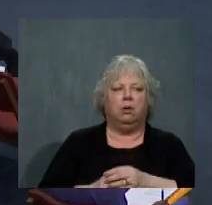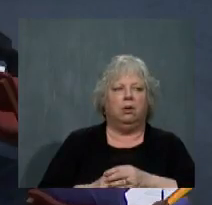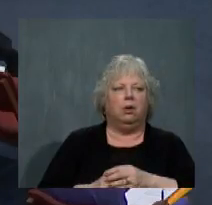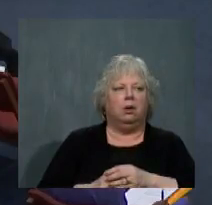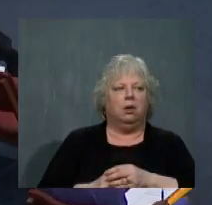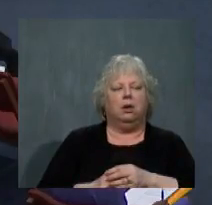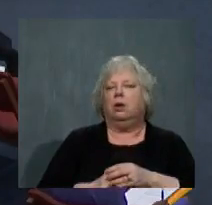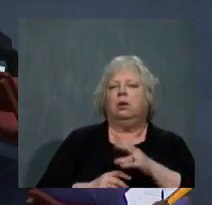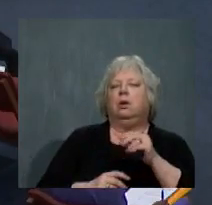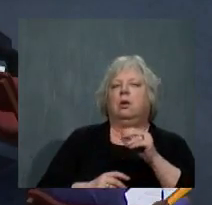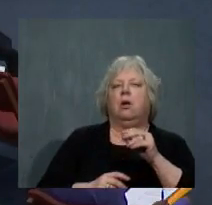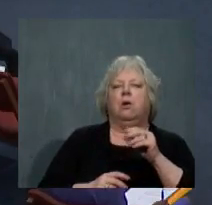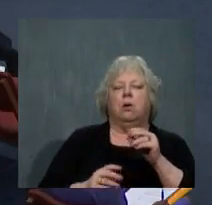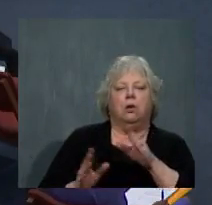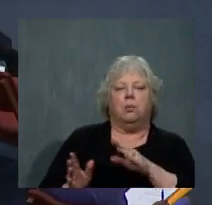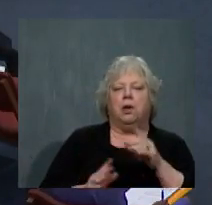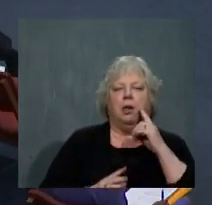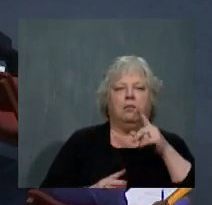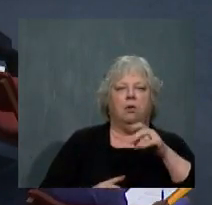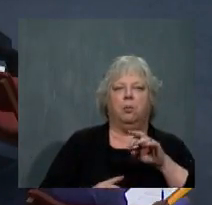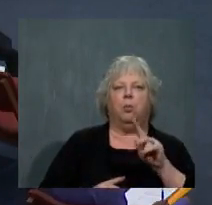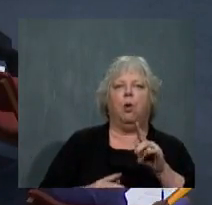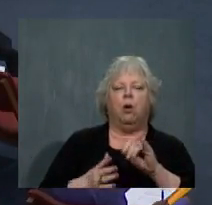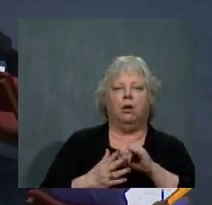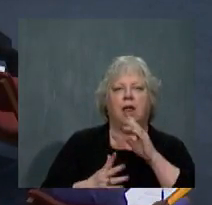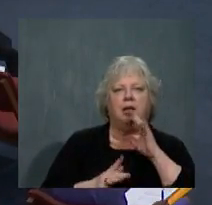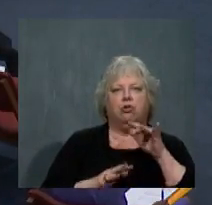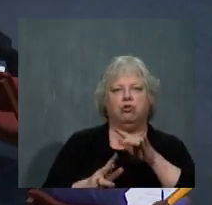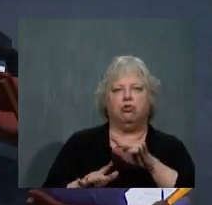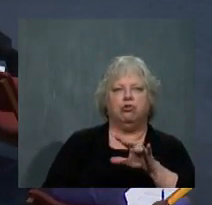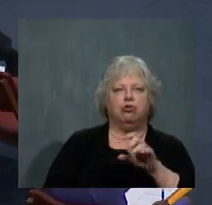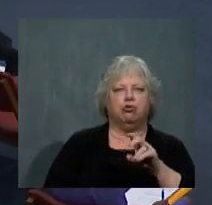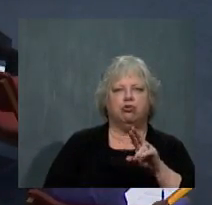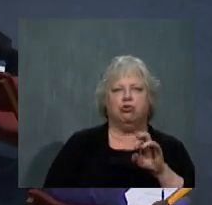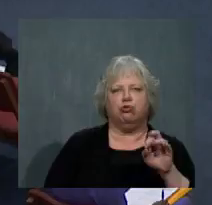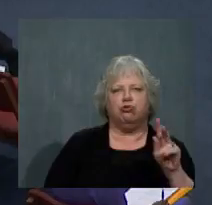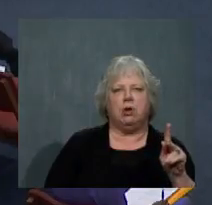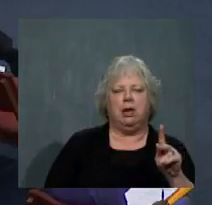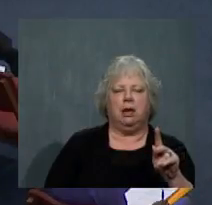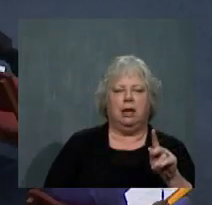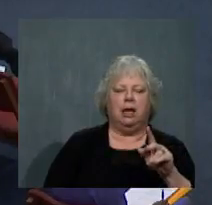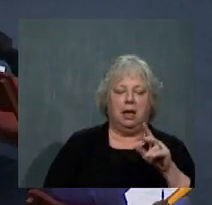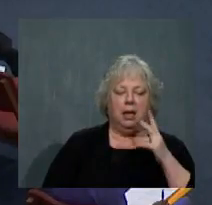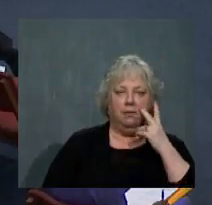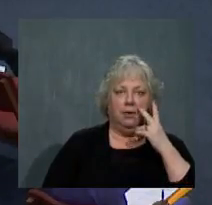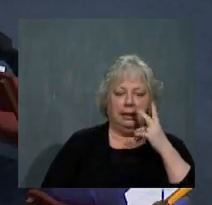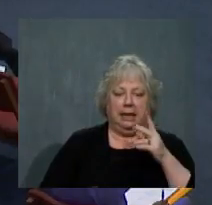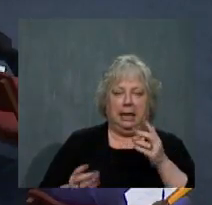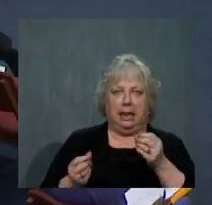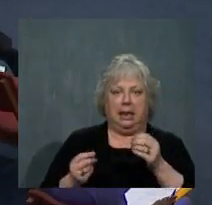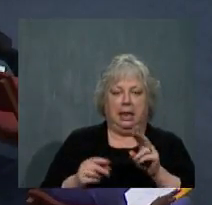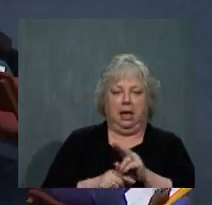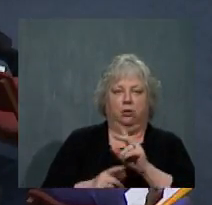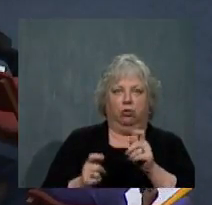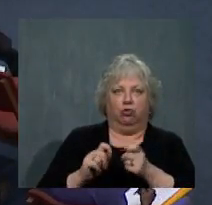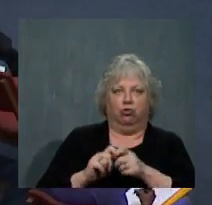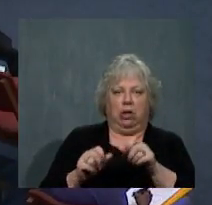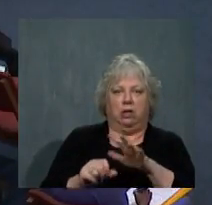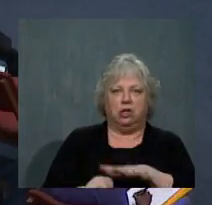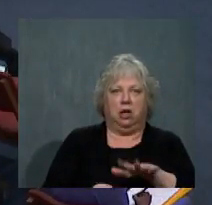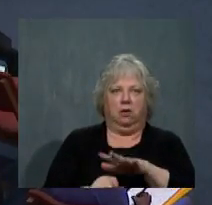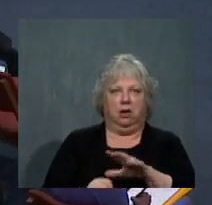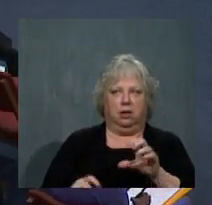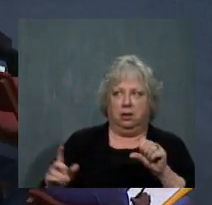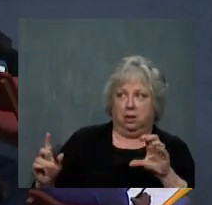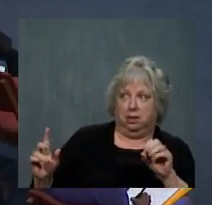No, we don't have plans for a park. That is a creek, and if you look just to the, on the land use change area,